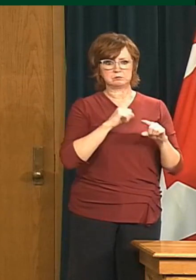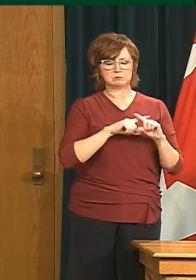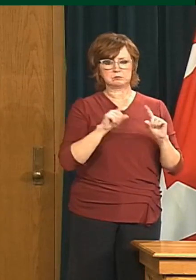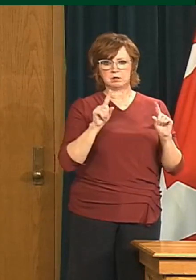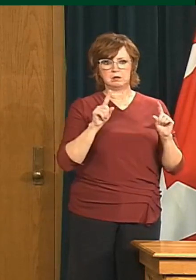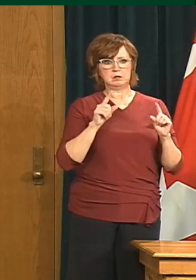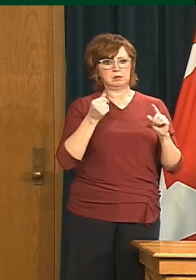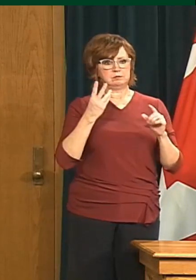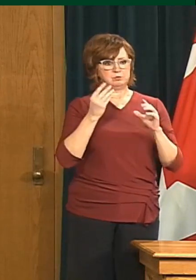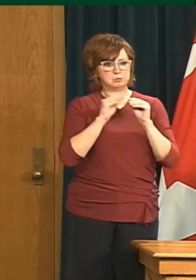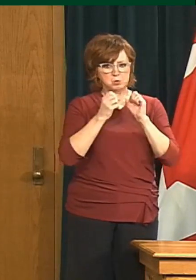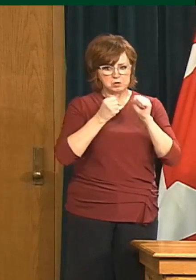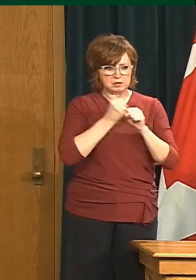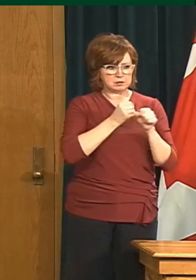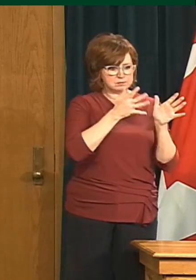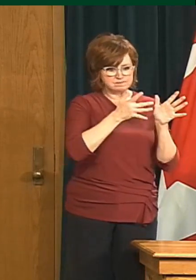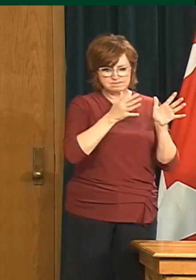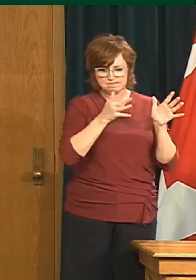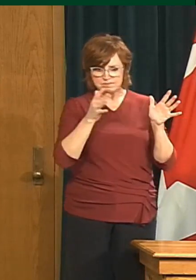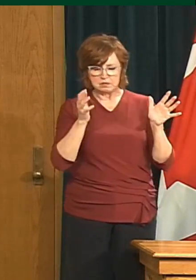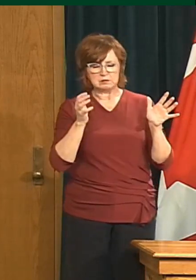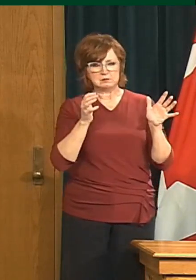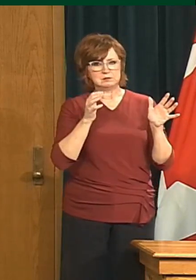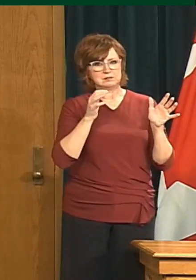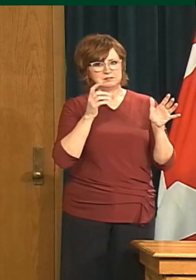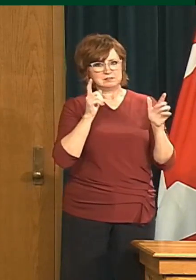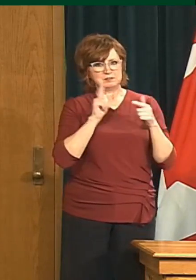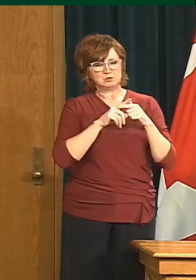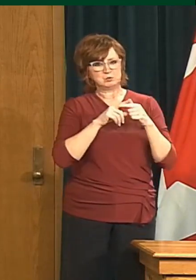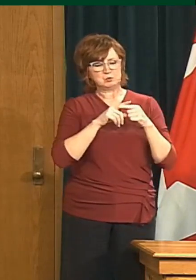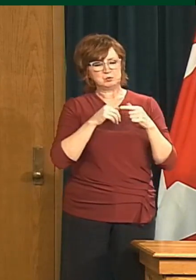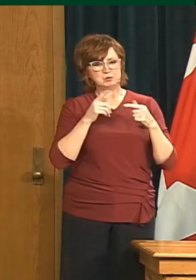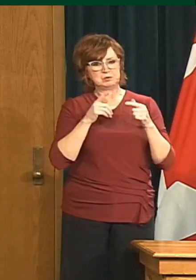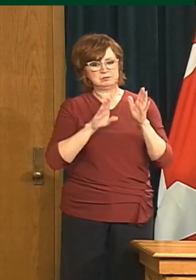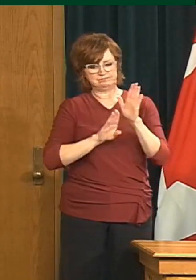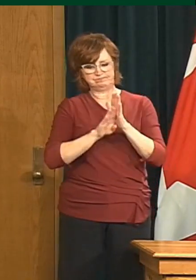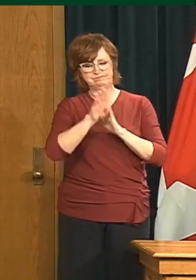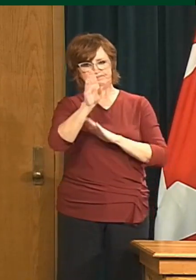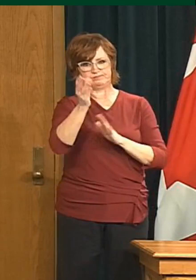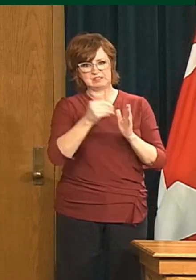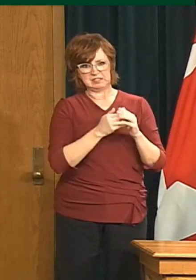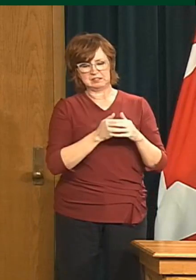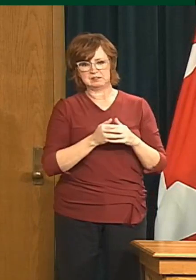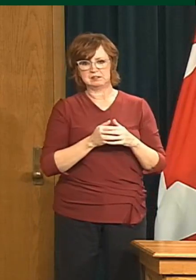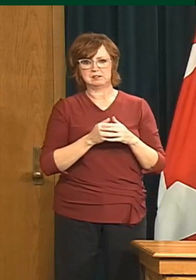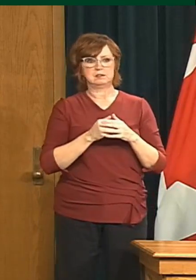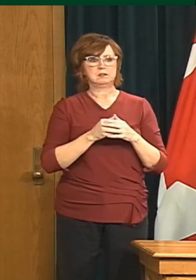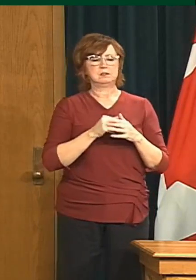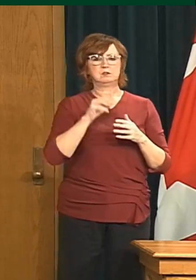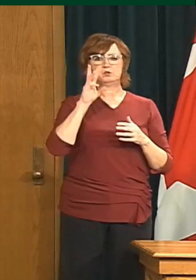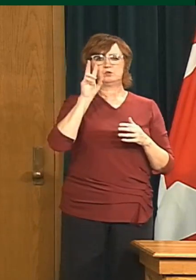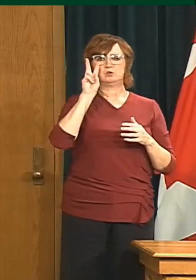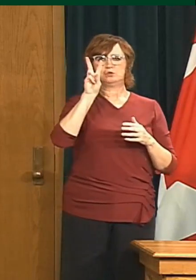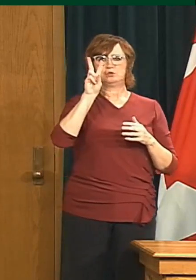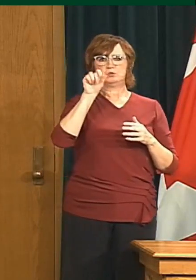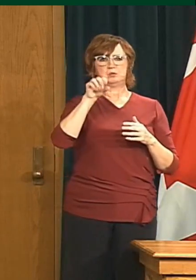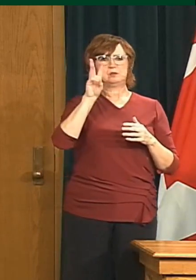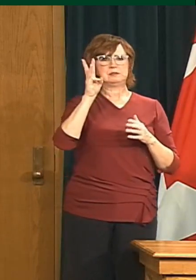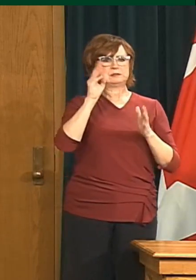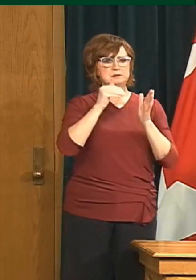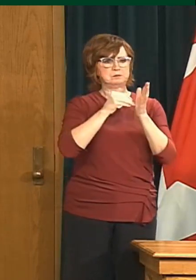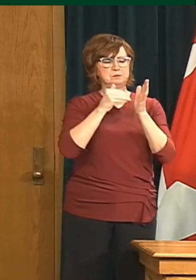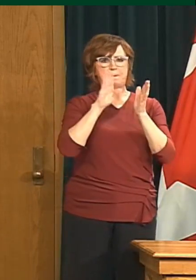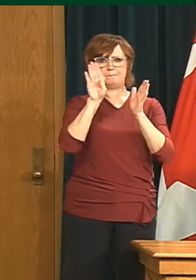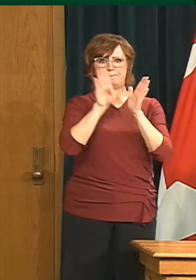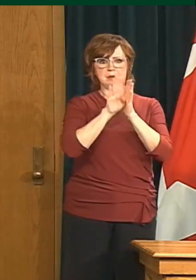a few years to come out of this pandemic deficit situation. We're going to invest in infrastructure, $2.6 billion in